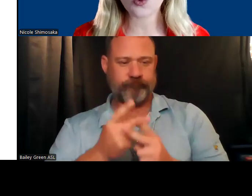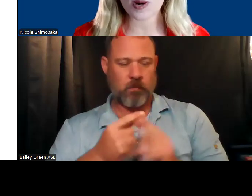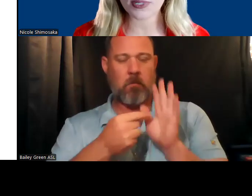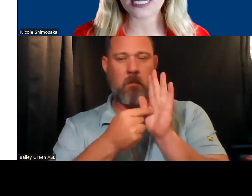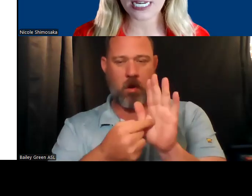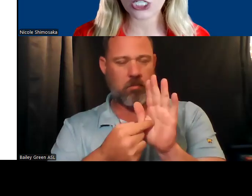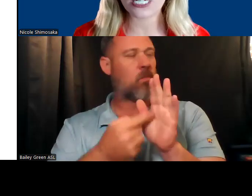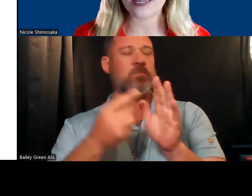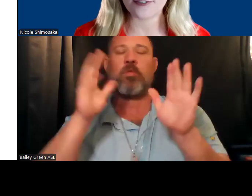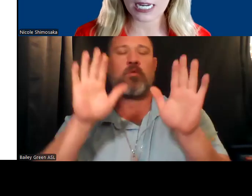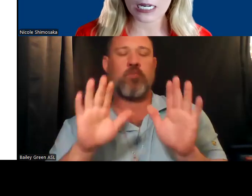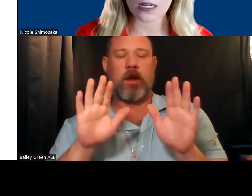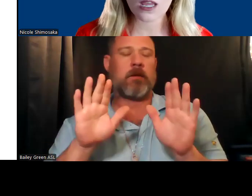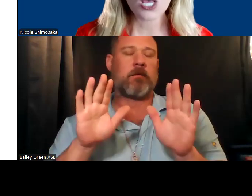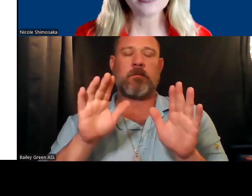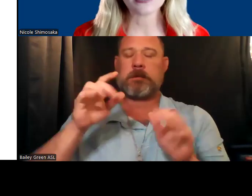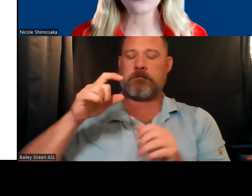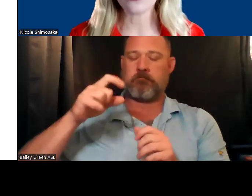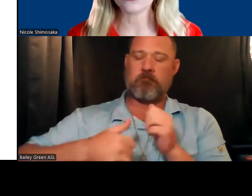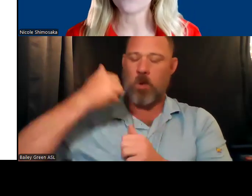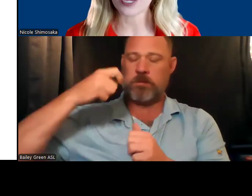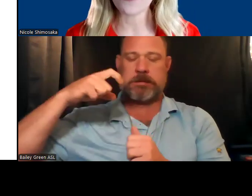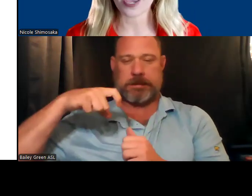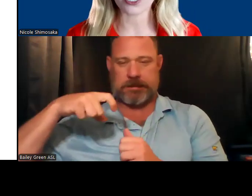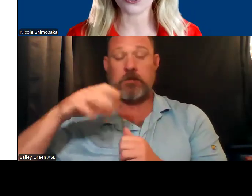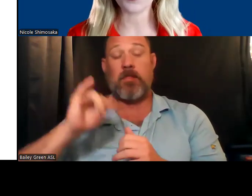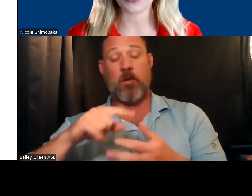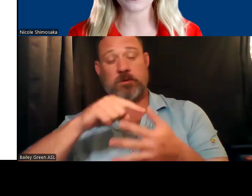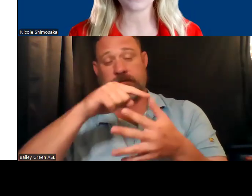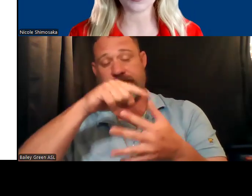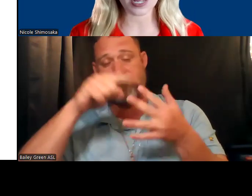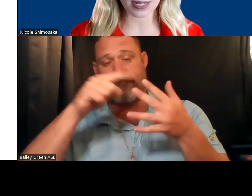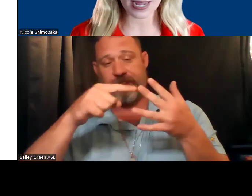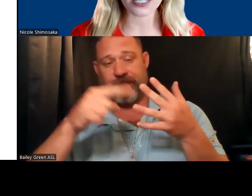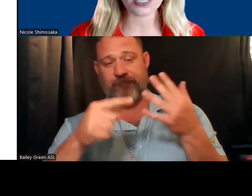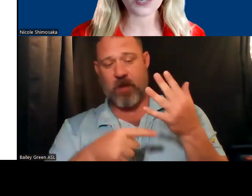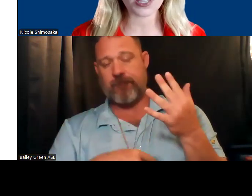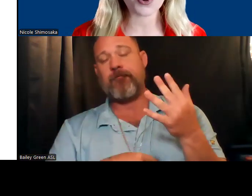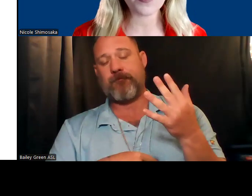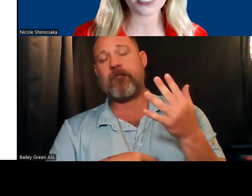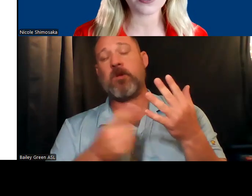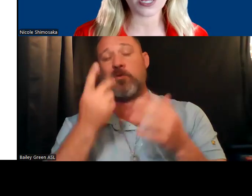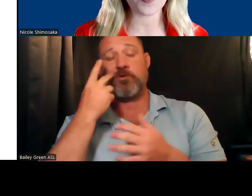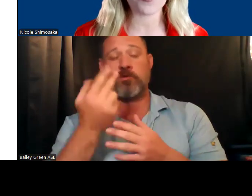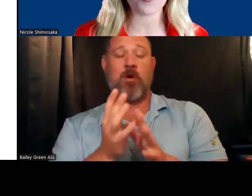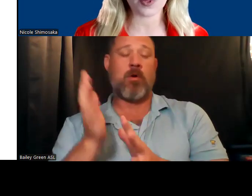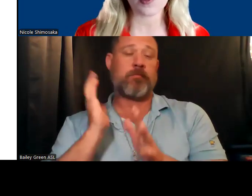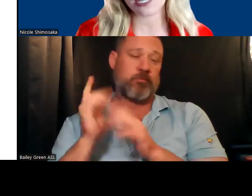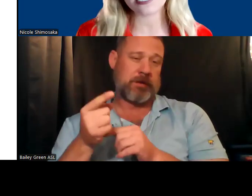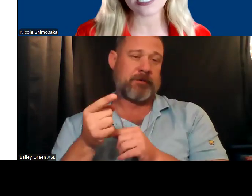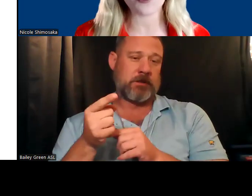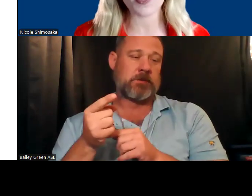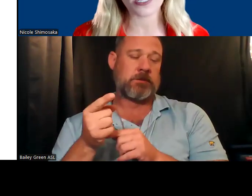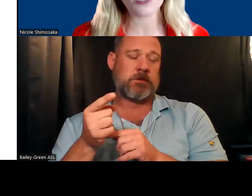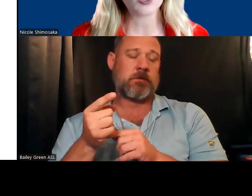greatest representation of need. Settled on these 5 factors because, as you've seen with the previous the